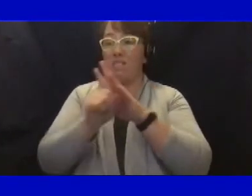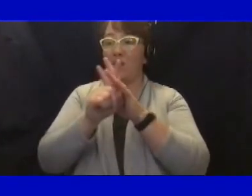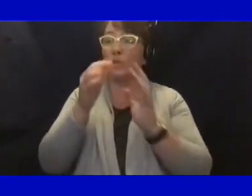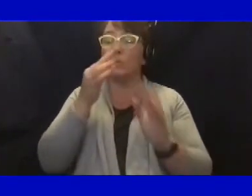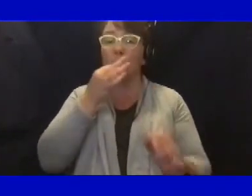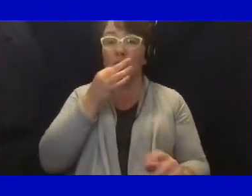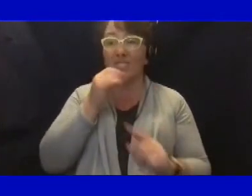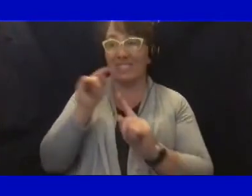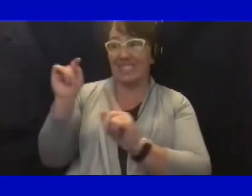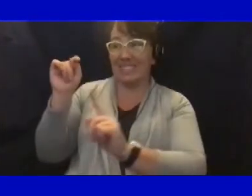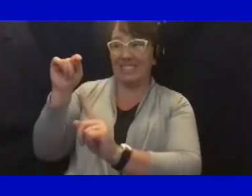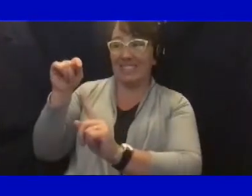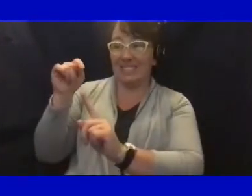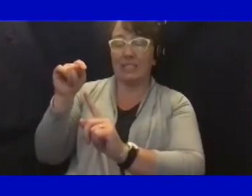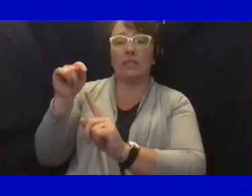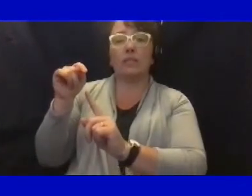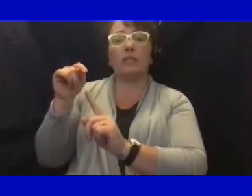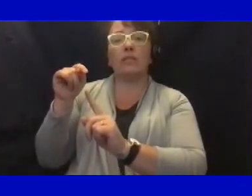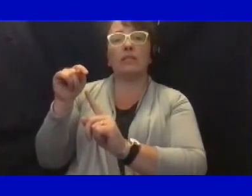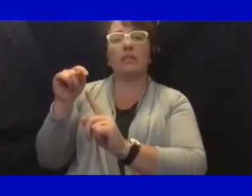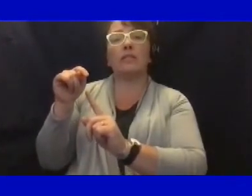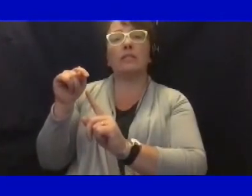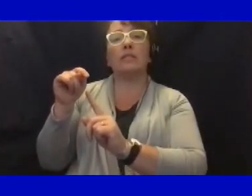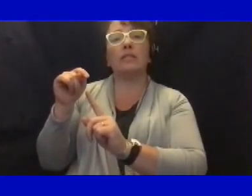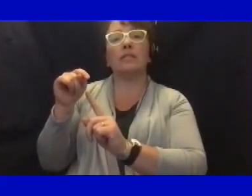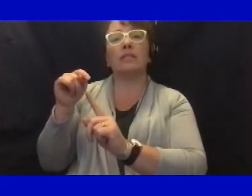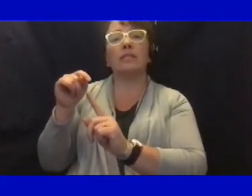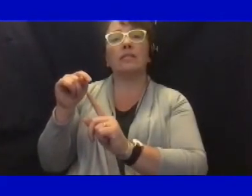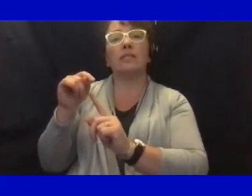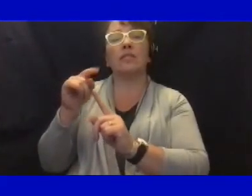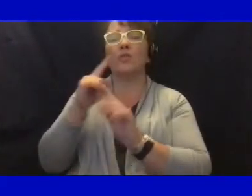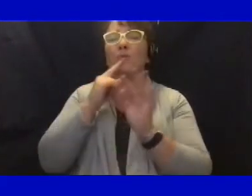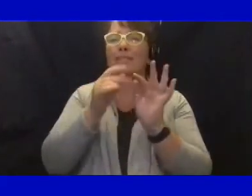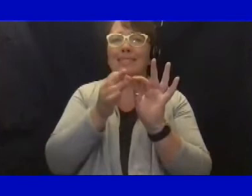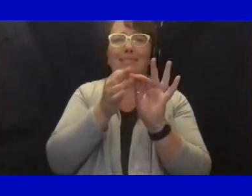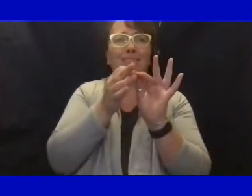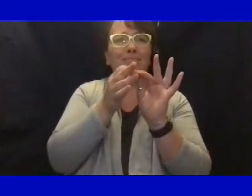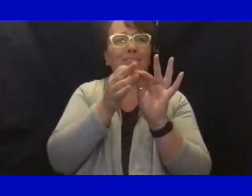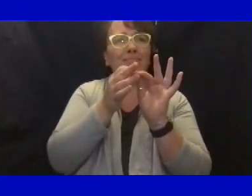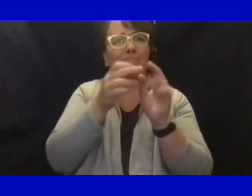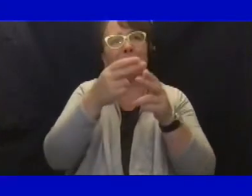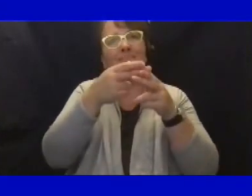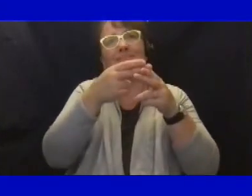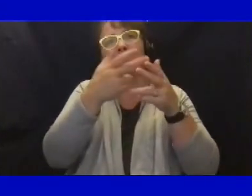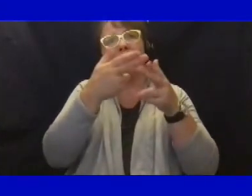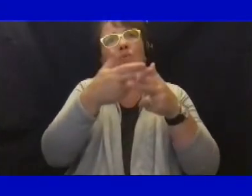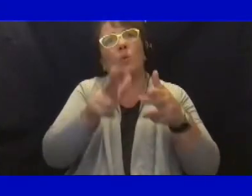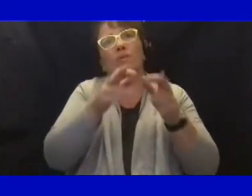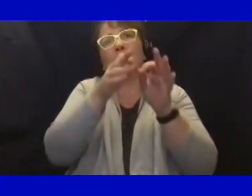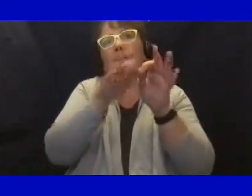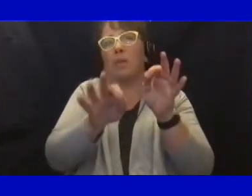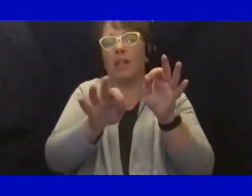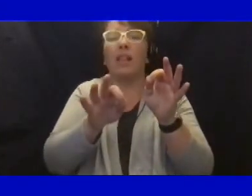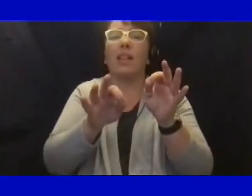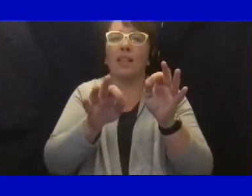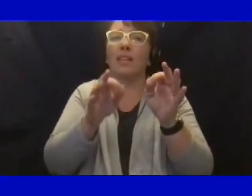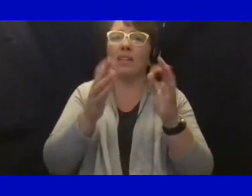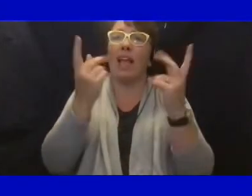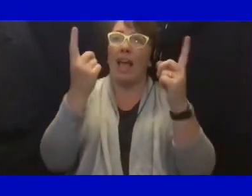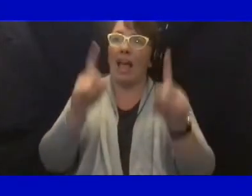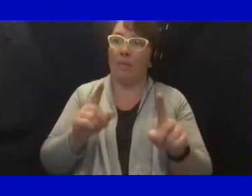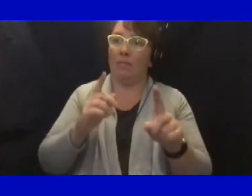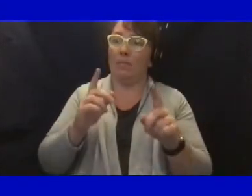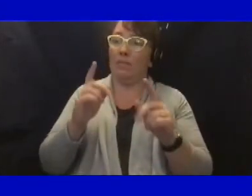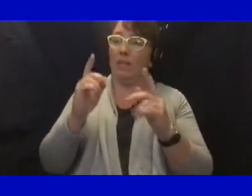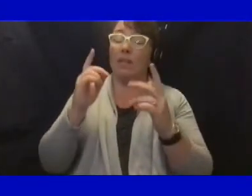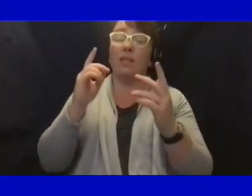in plain speak, people, a lot of the sides of our mountains have burned, and they've left it so that there's nothing to stop the impending